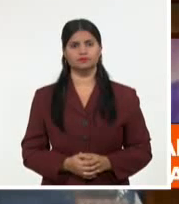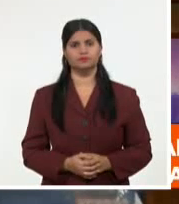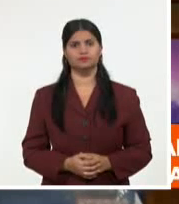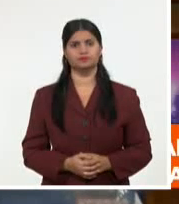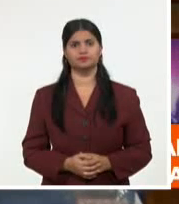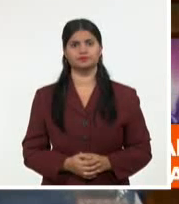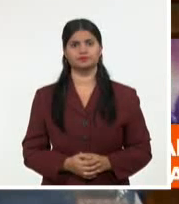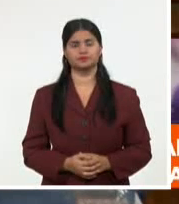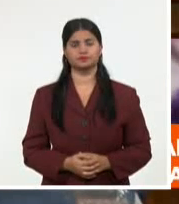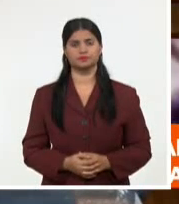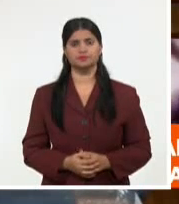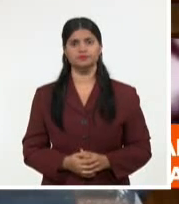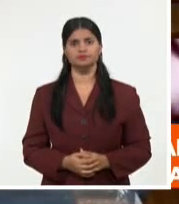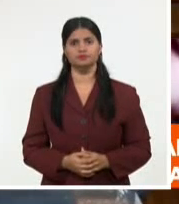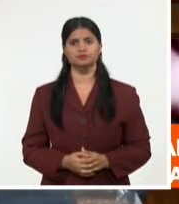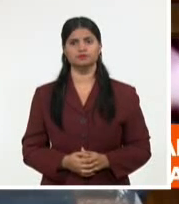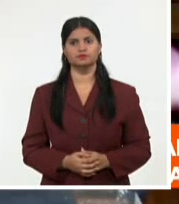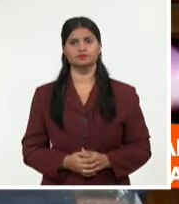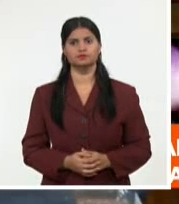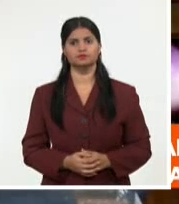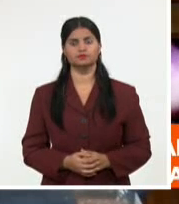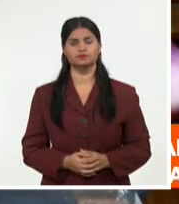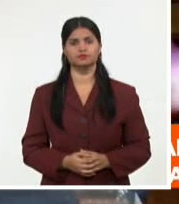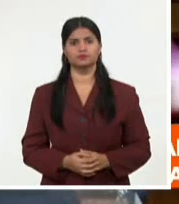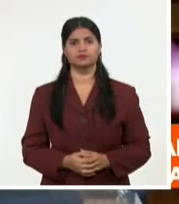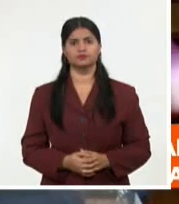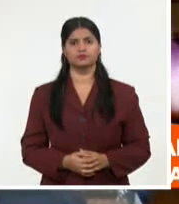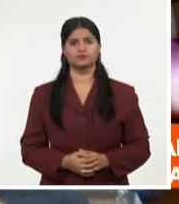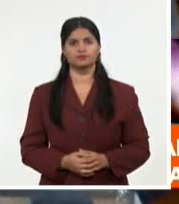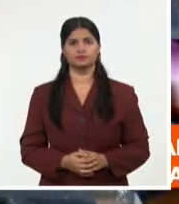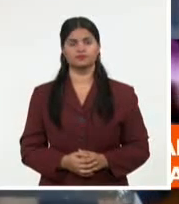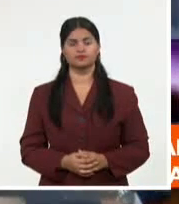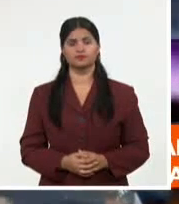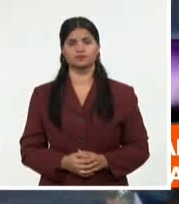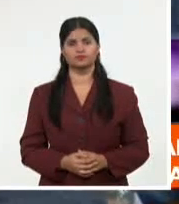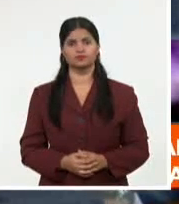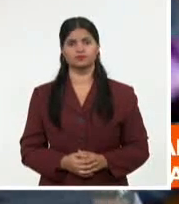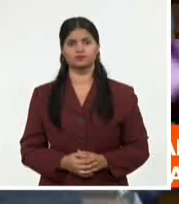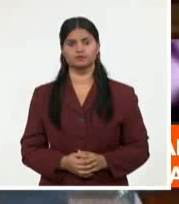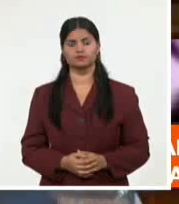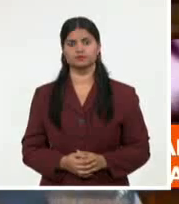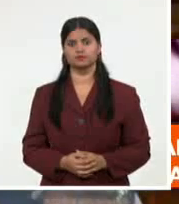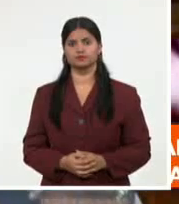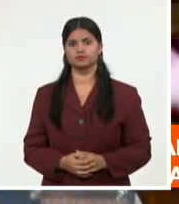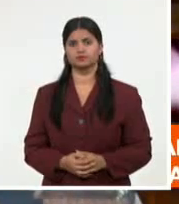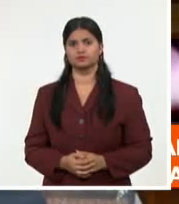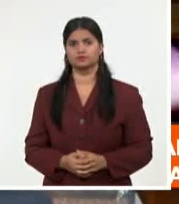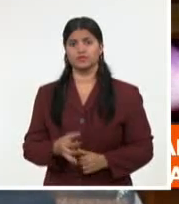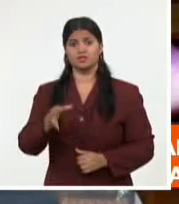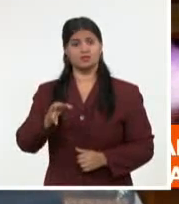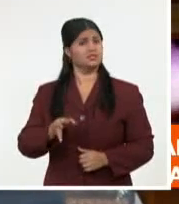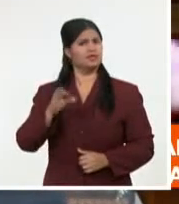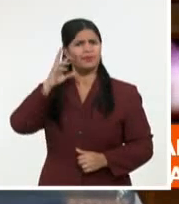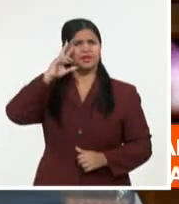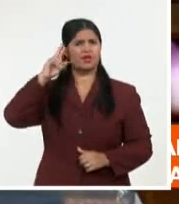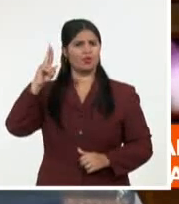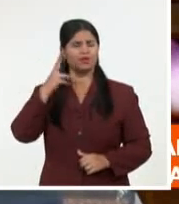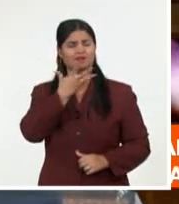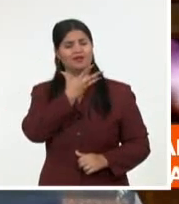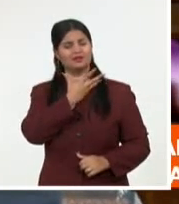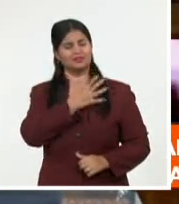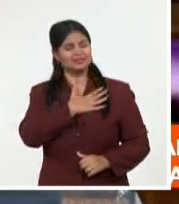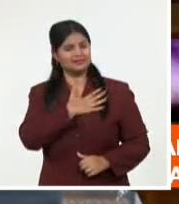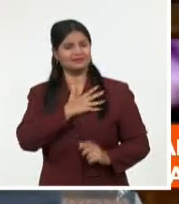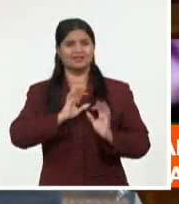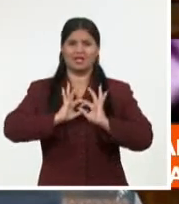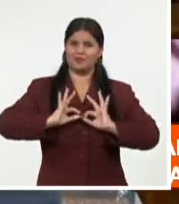complexities, which was overshadowed by uncertainties for Cuba. Siempre recordaremos con profunda gratitud la